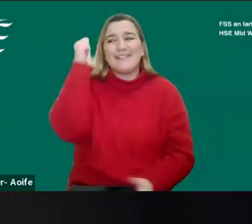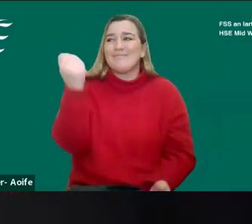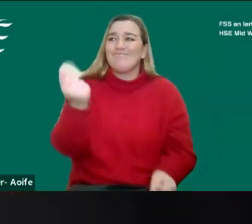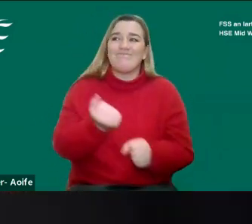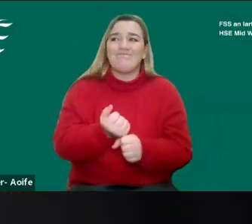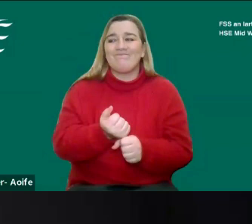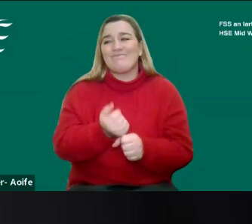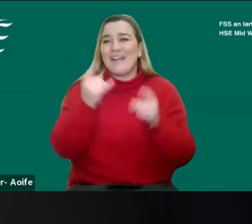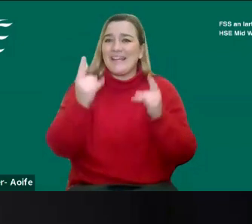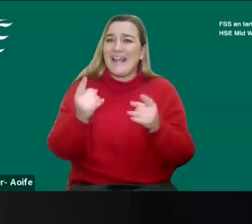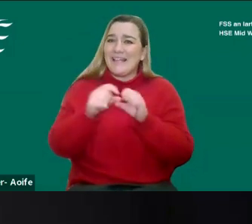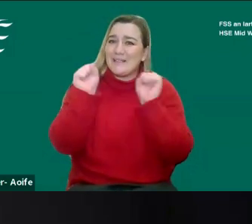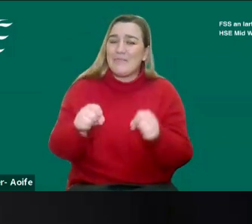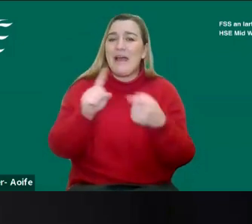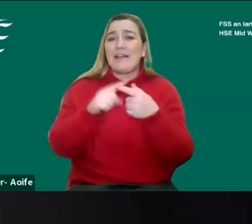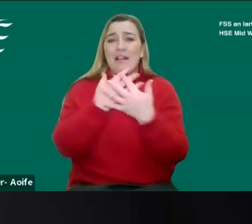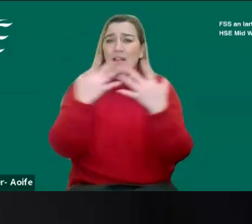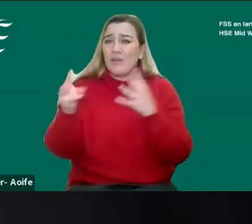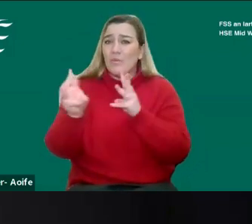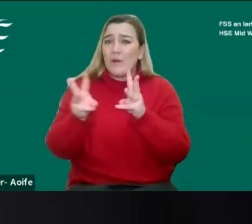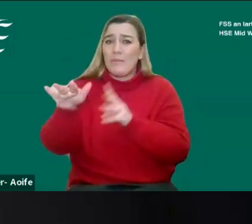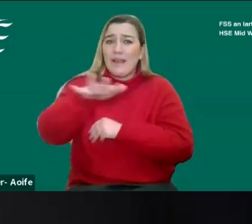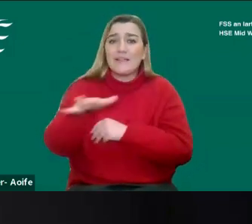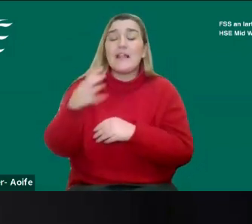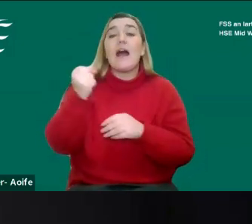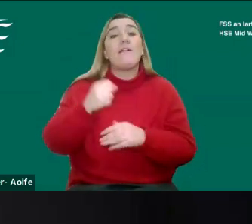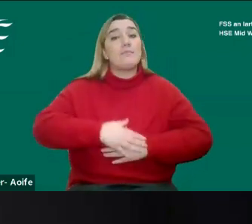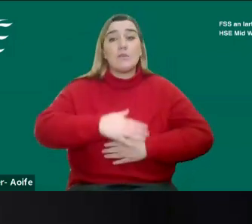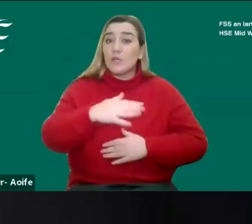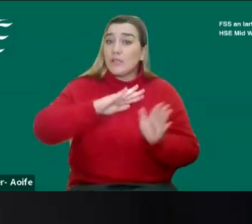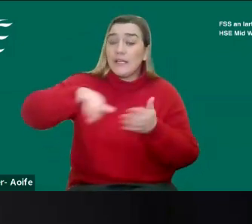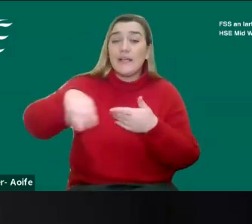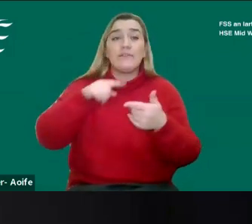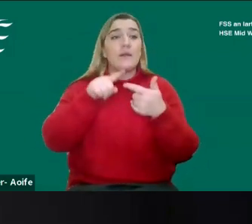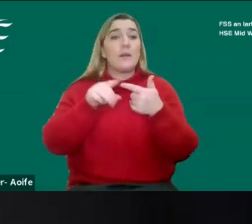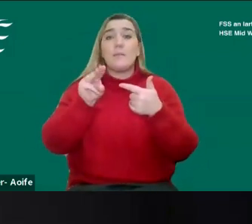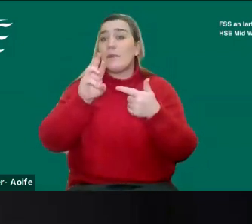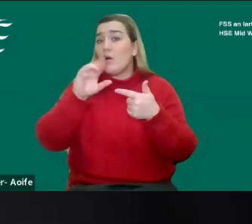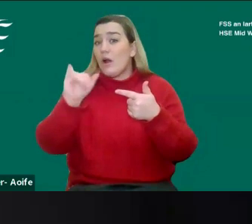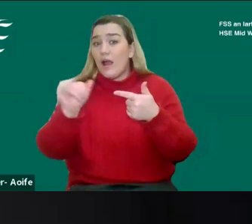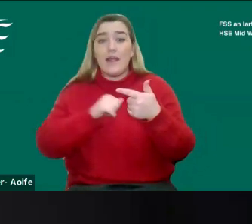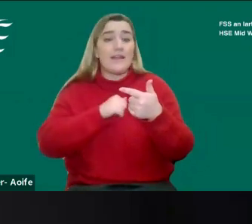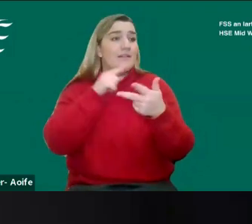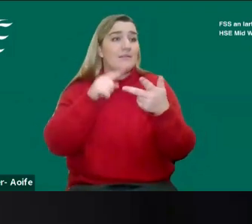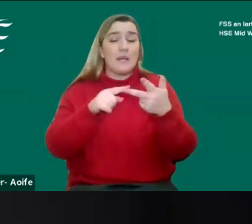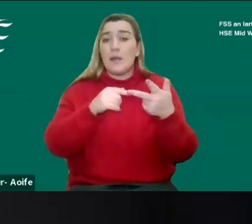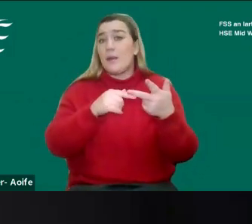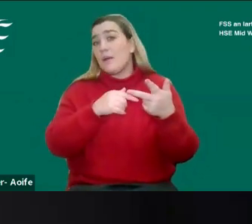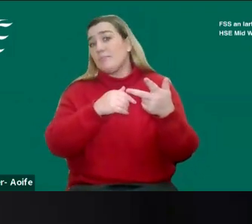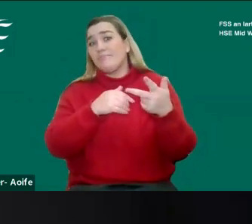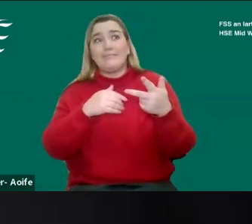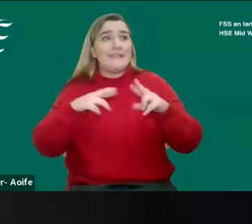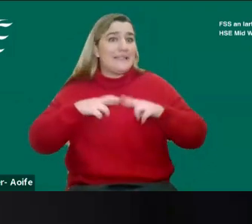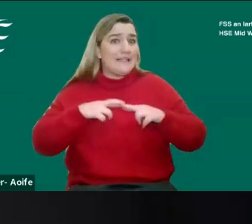probably in lots of workplaces, there's maternity leaves and people have PRI and people have paternity leave and they have breastfeeding leave and they have